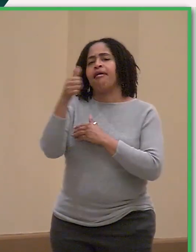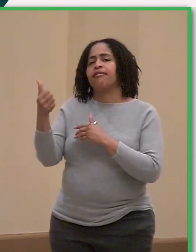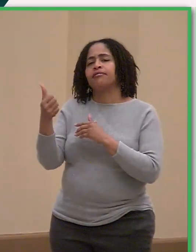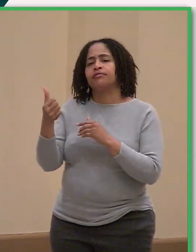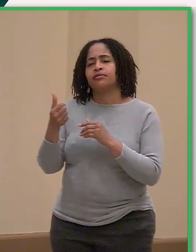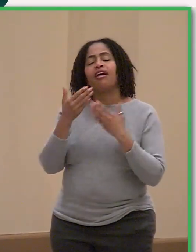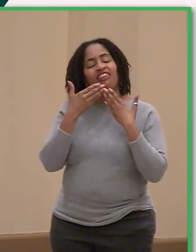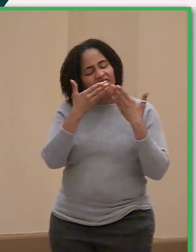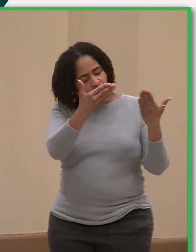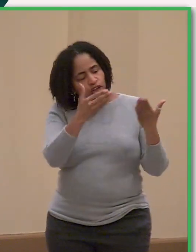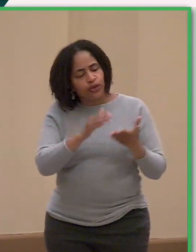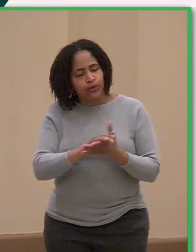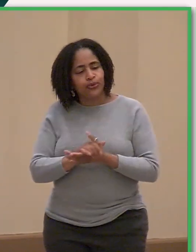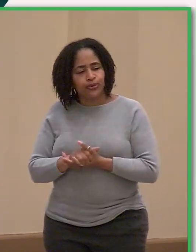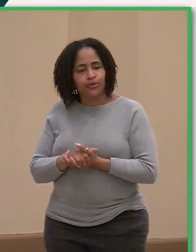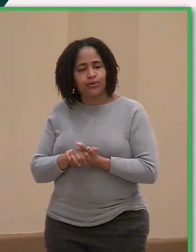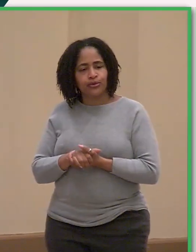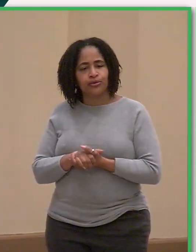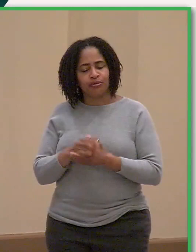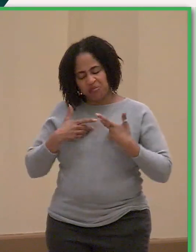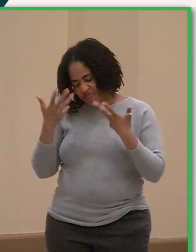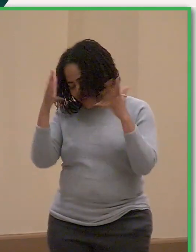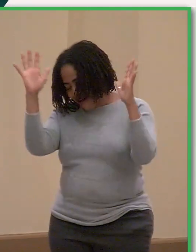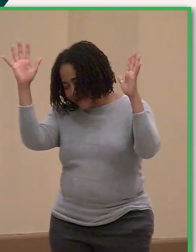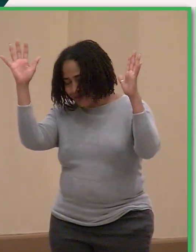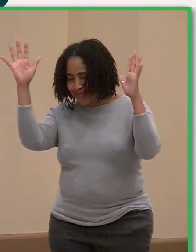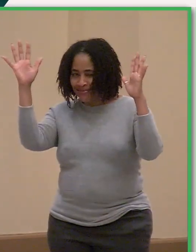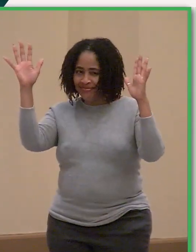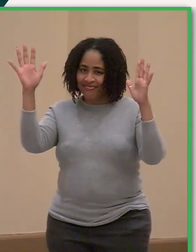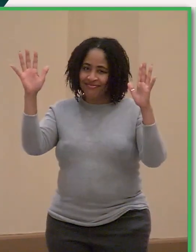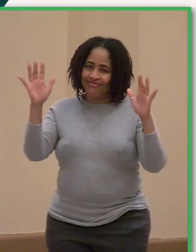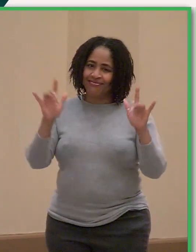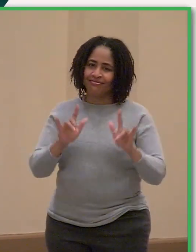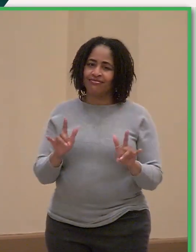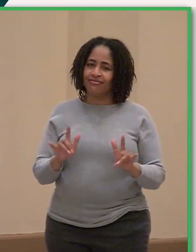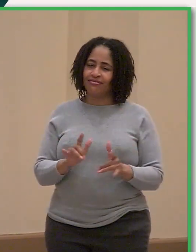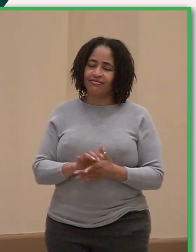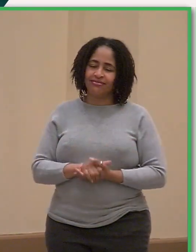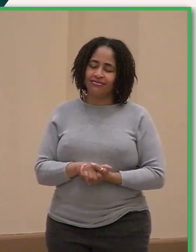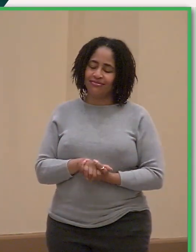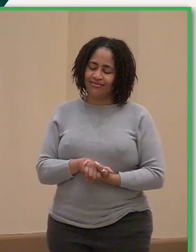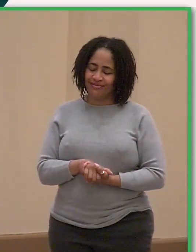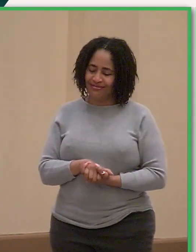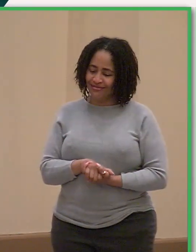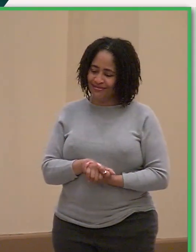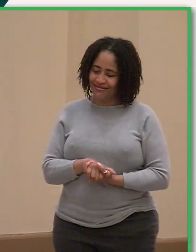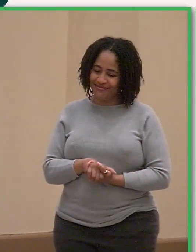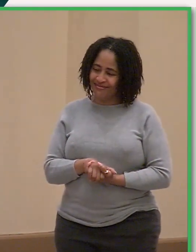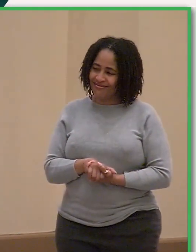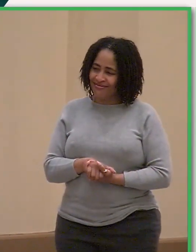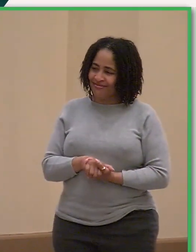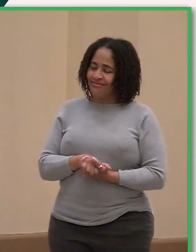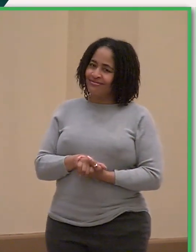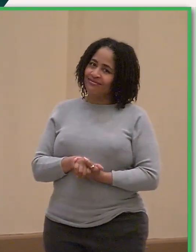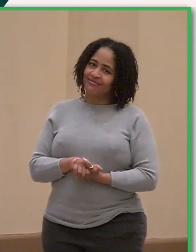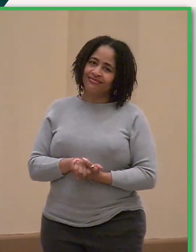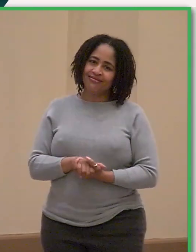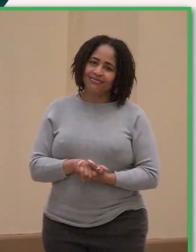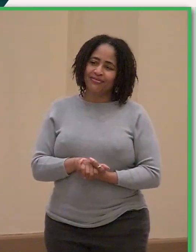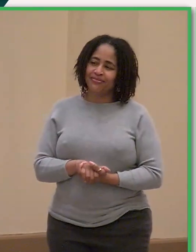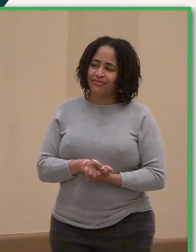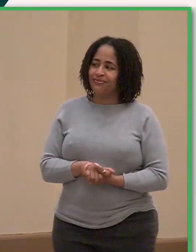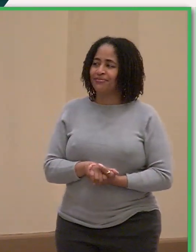Thank you. I'm done. She said something about 7 Mile. She was upset about something that happened on 7 Mile.